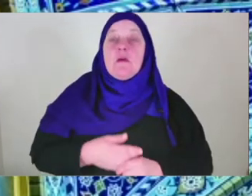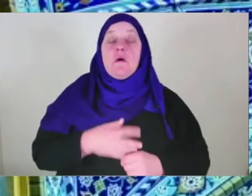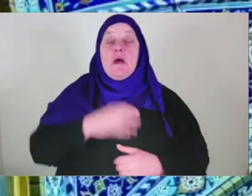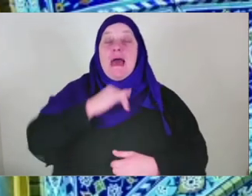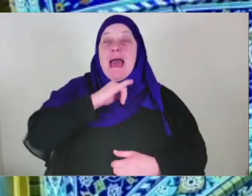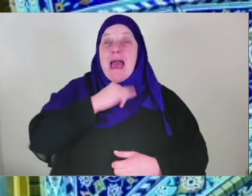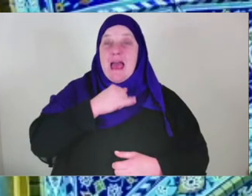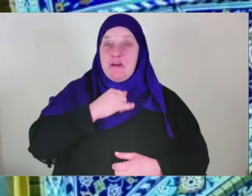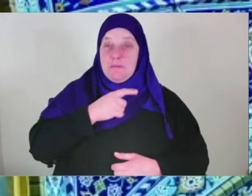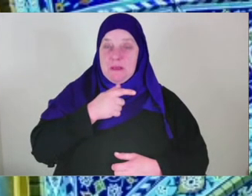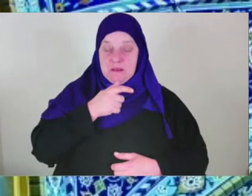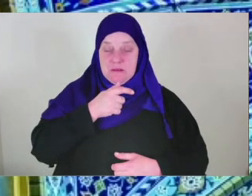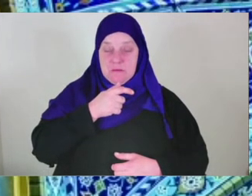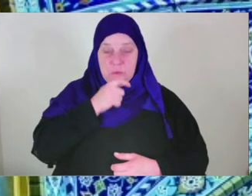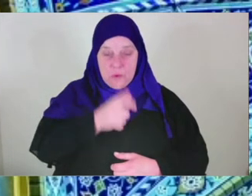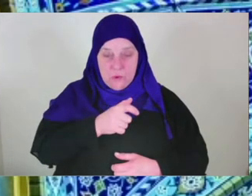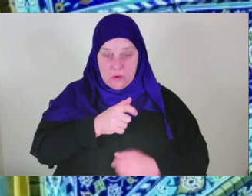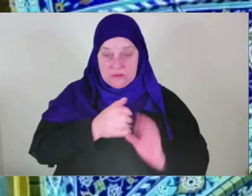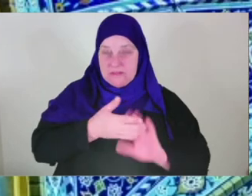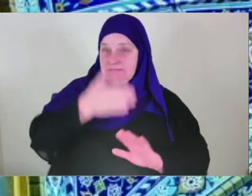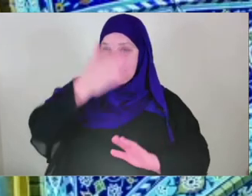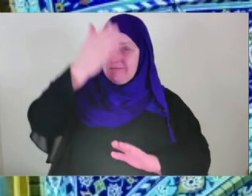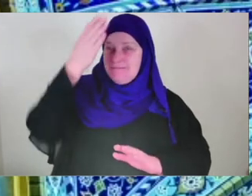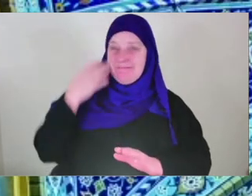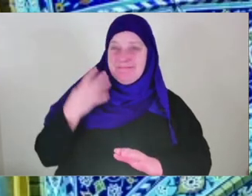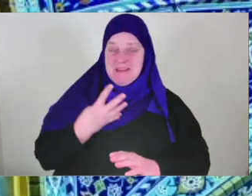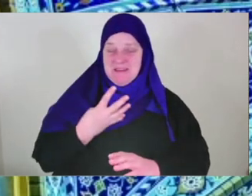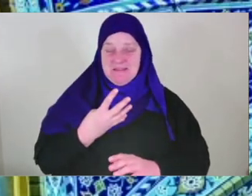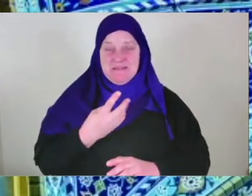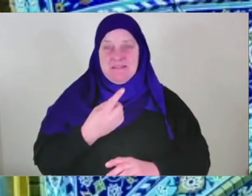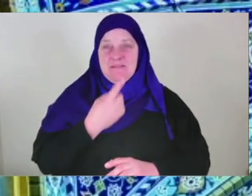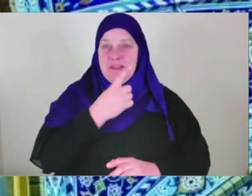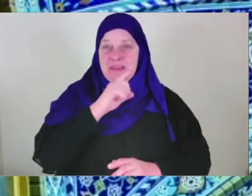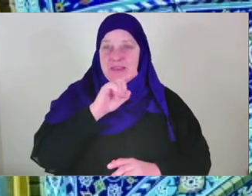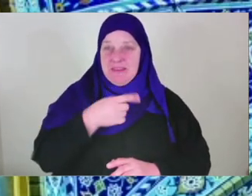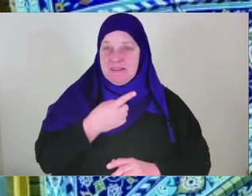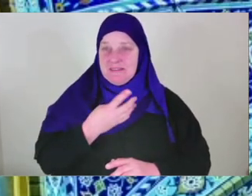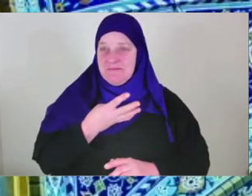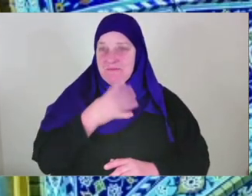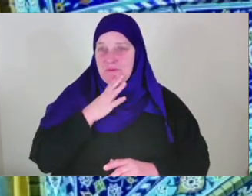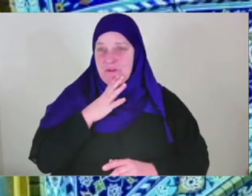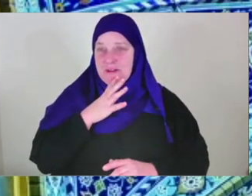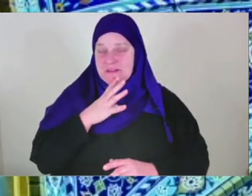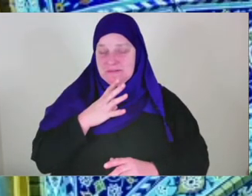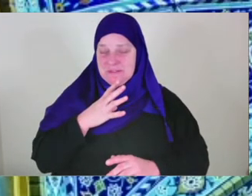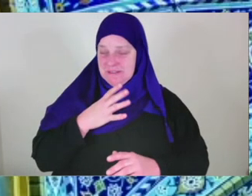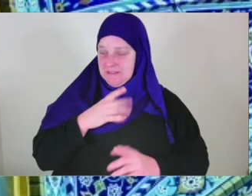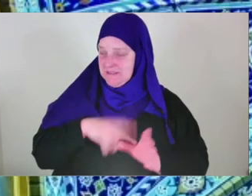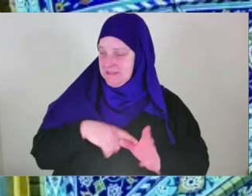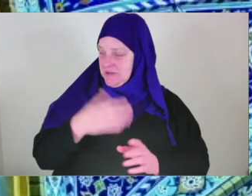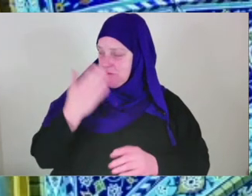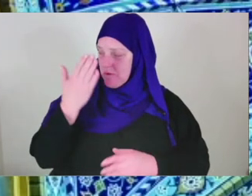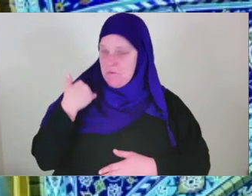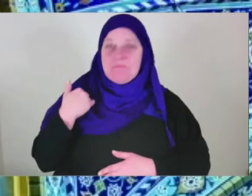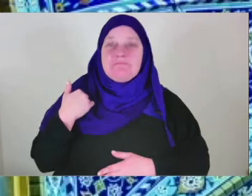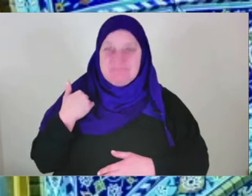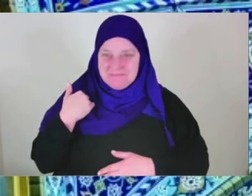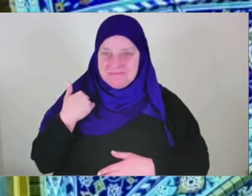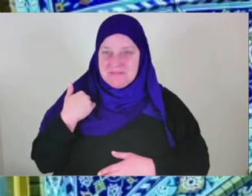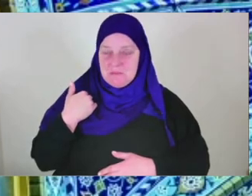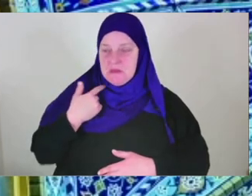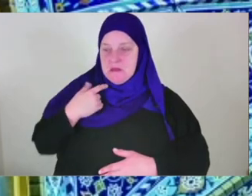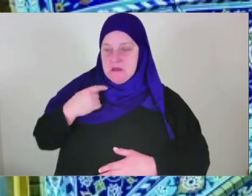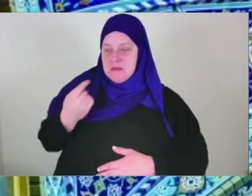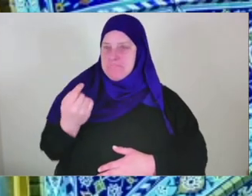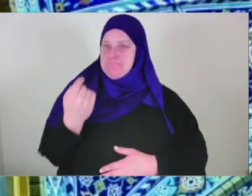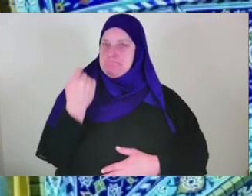ago at the time of the revelation of the Quran may not be necessarily the same, having the same meaning as they do today. One of the examples is